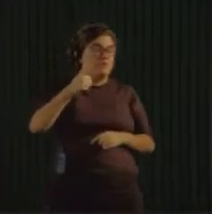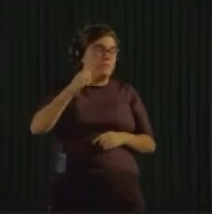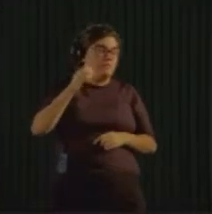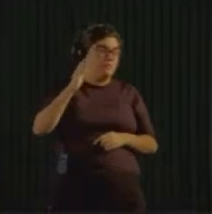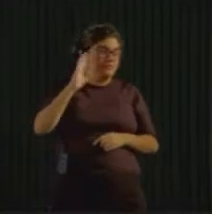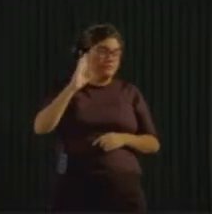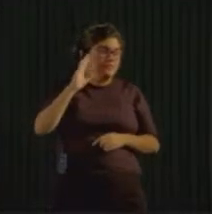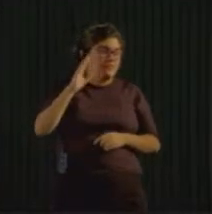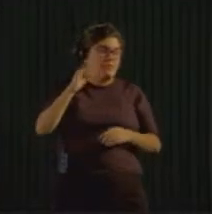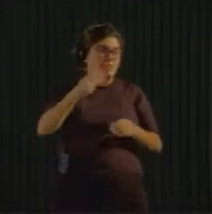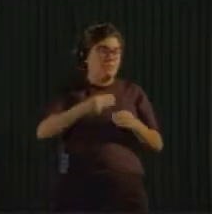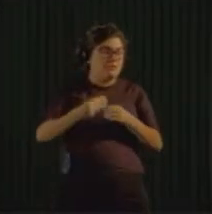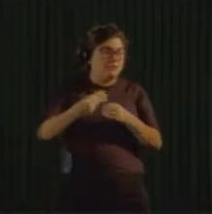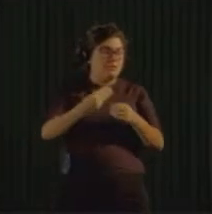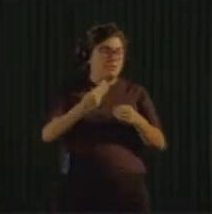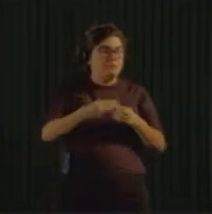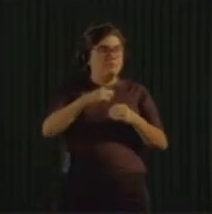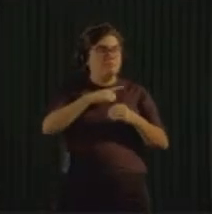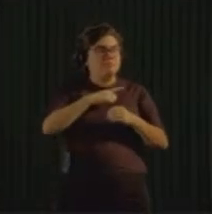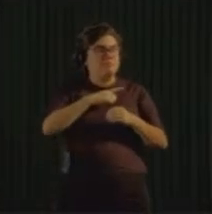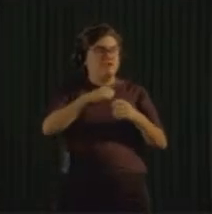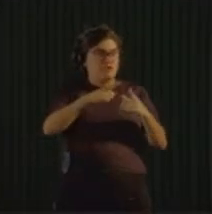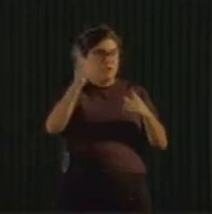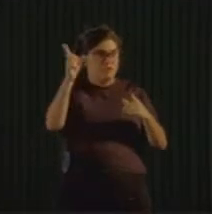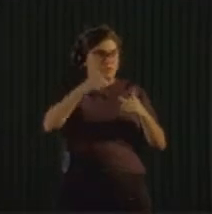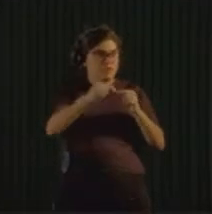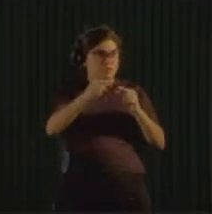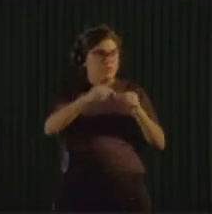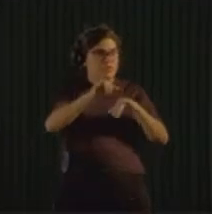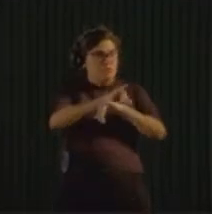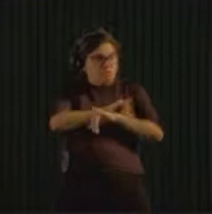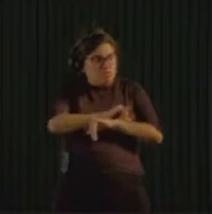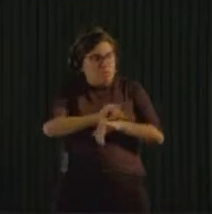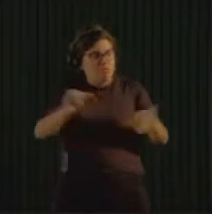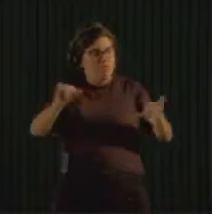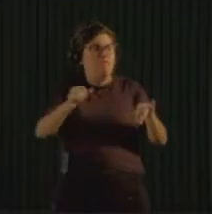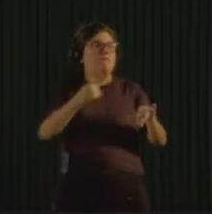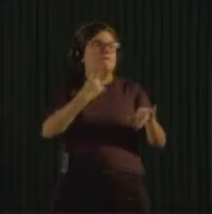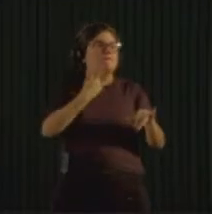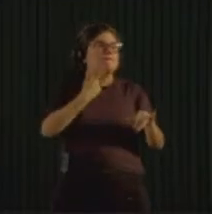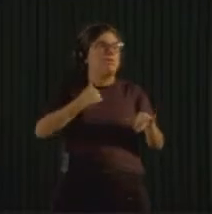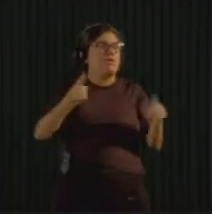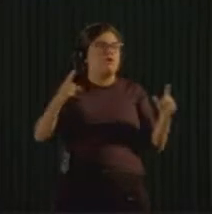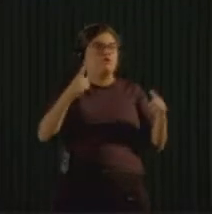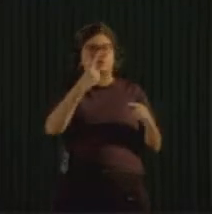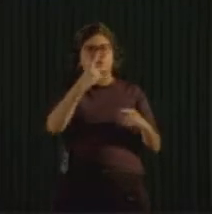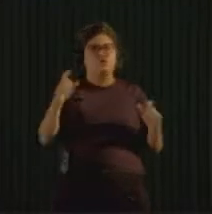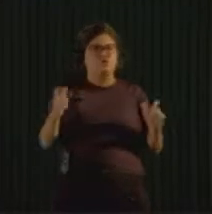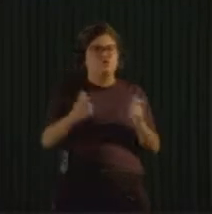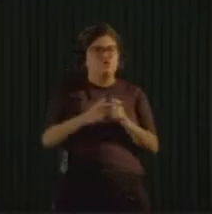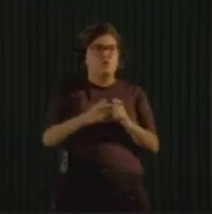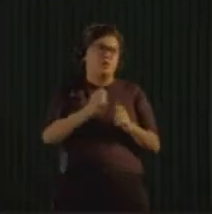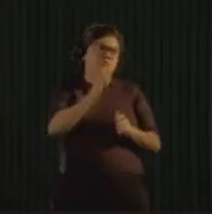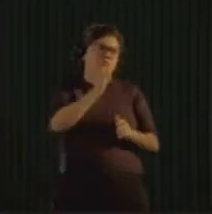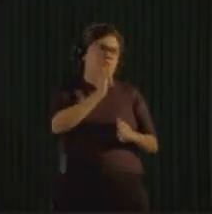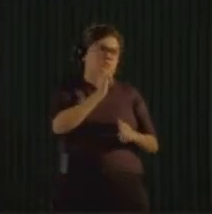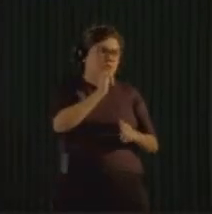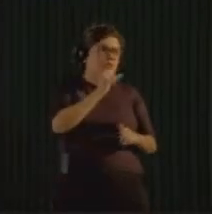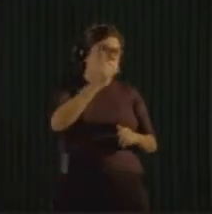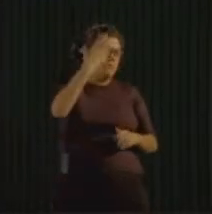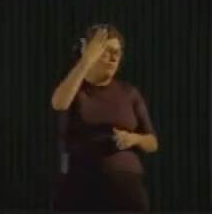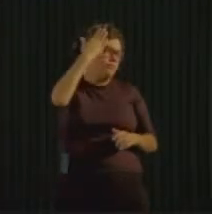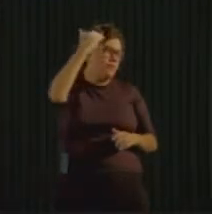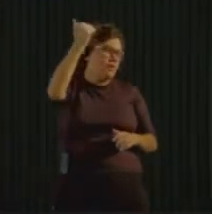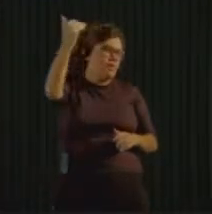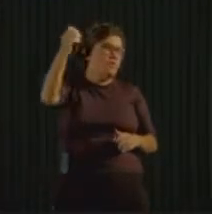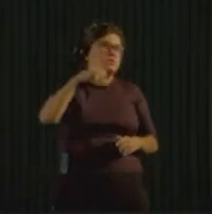in 2003. This town is very well known as 45 different categories of